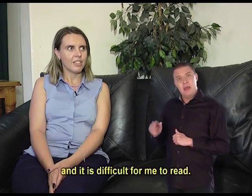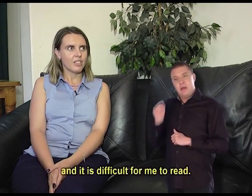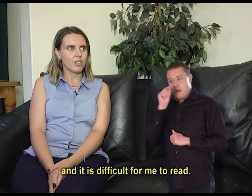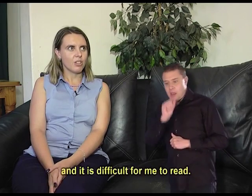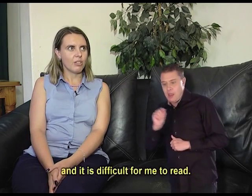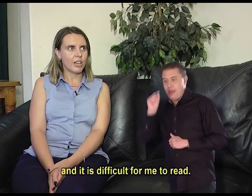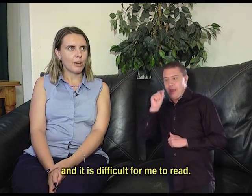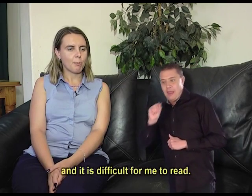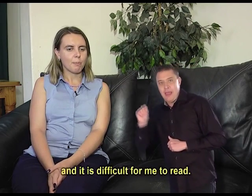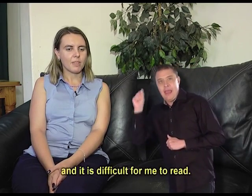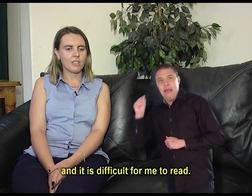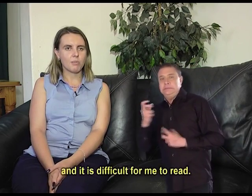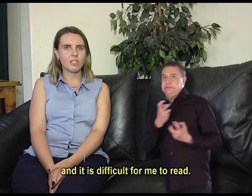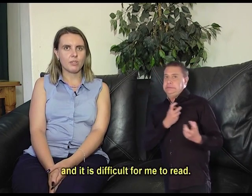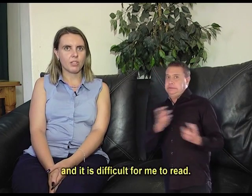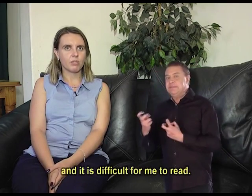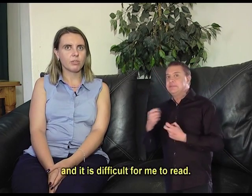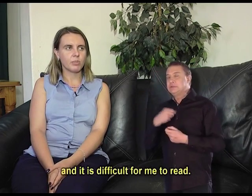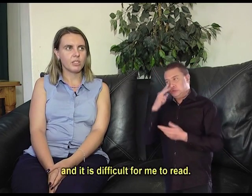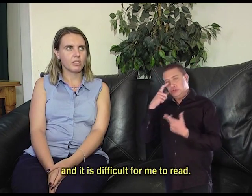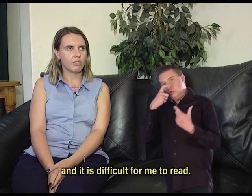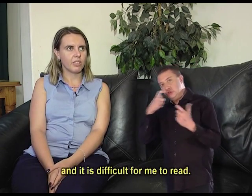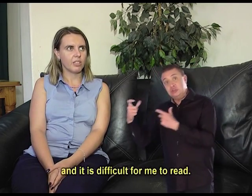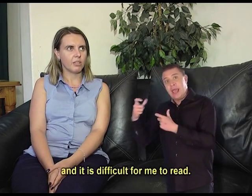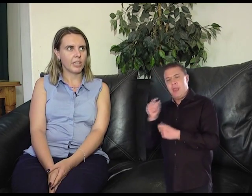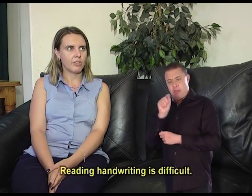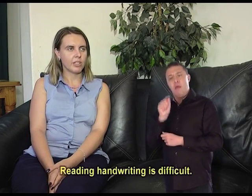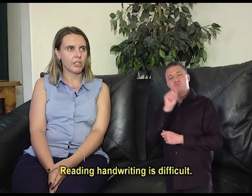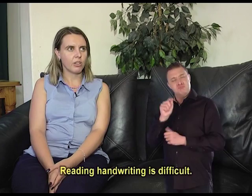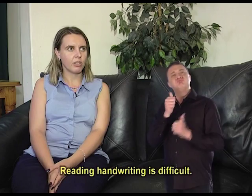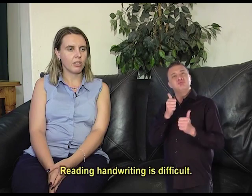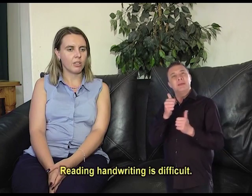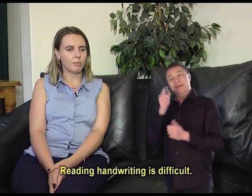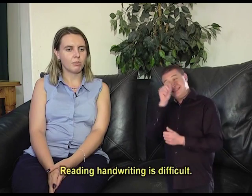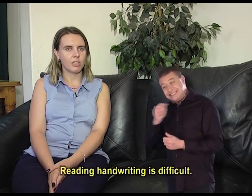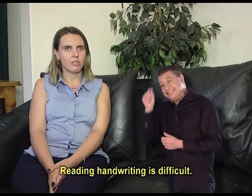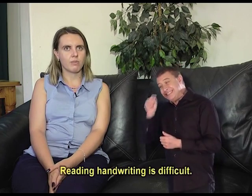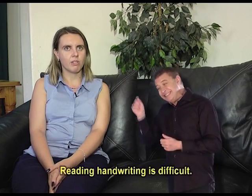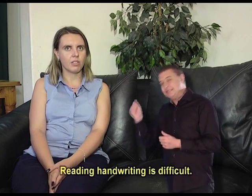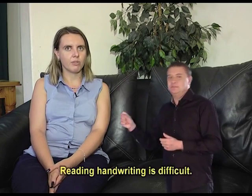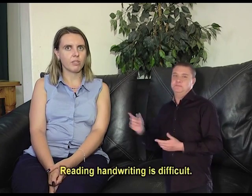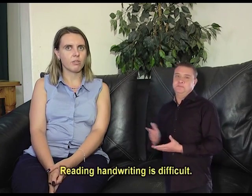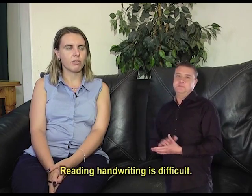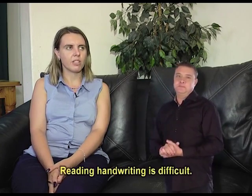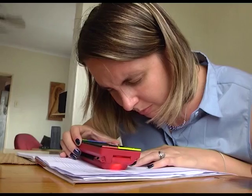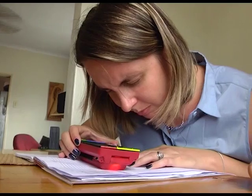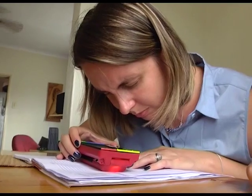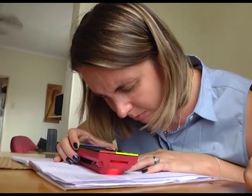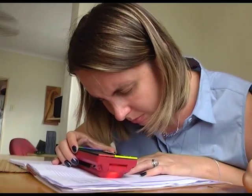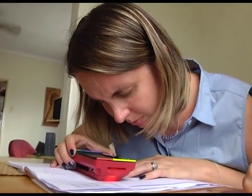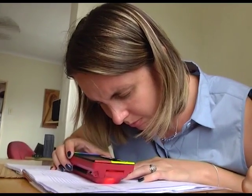cursively, so it's a bit difficult for me to read. Handwriting is very difficult to